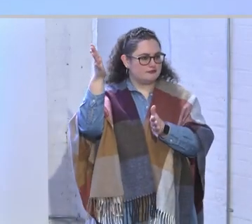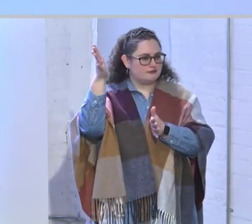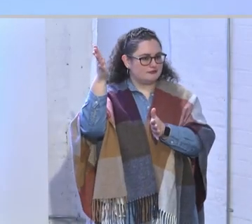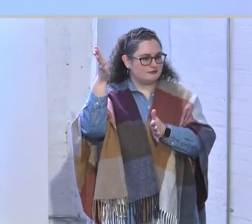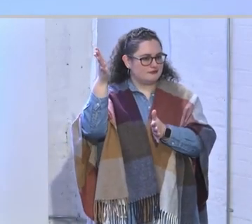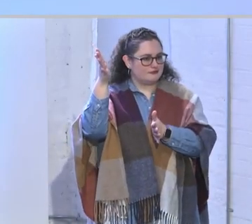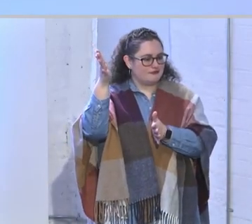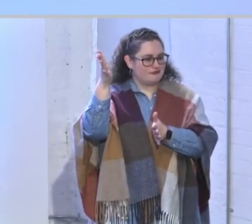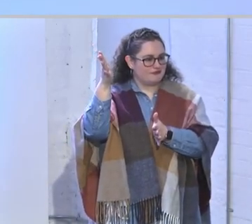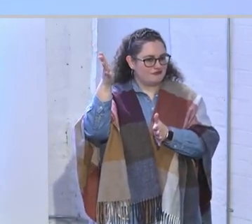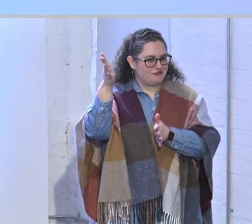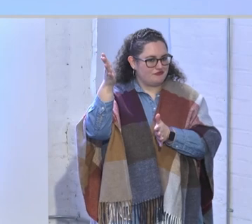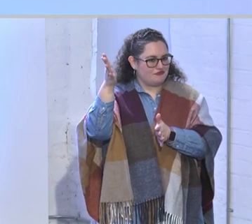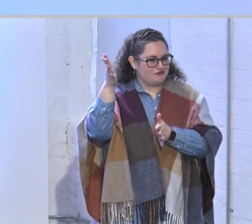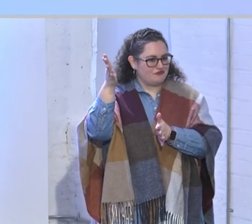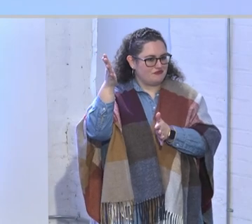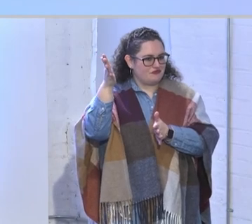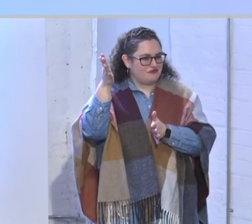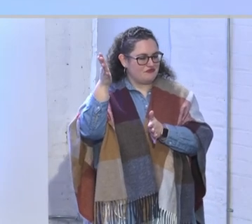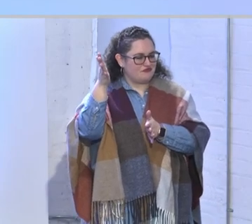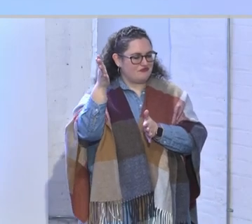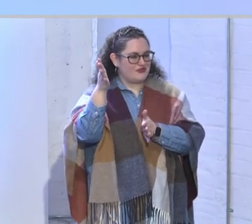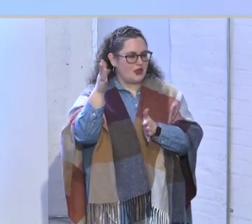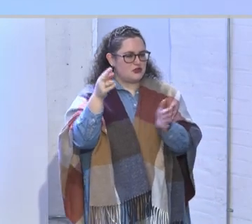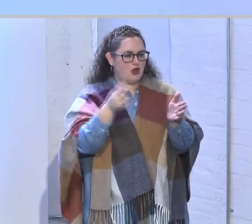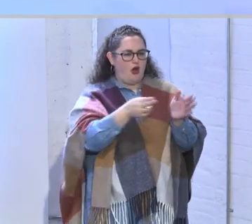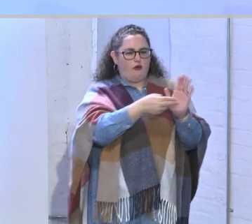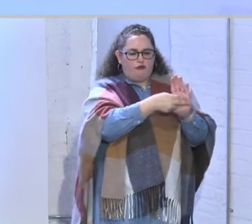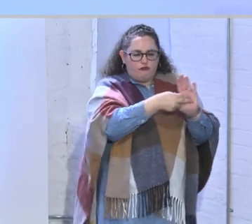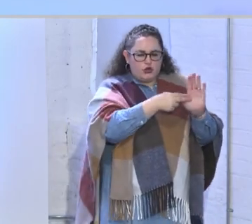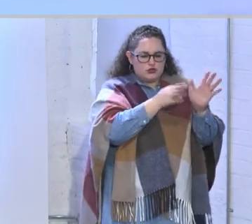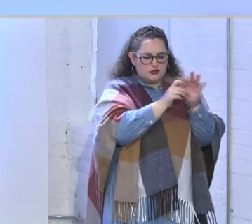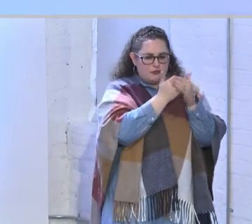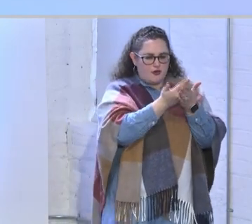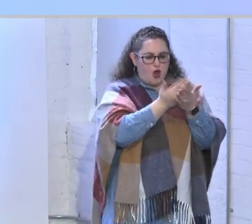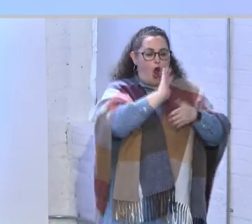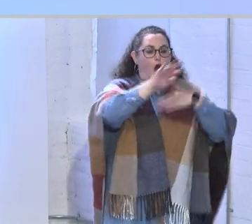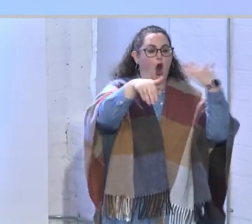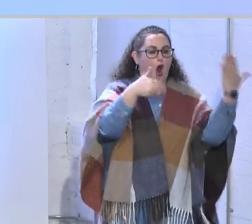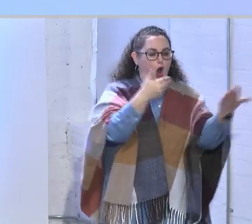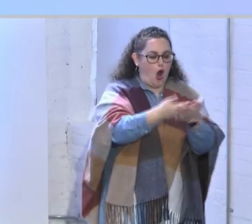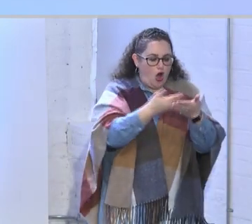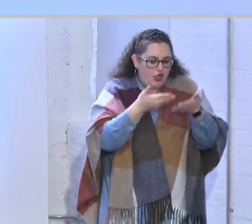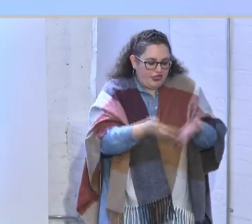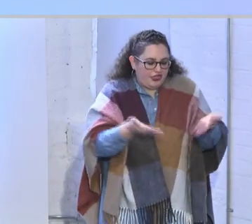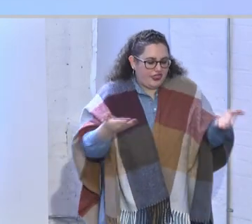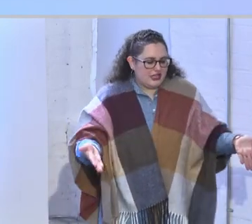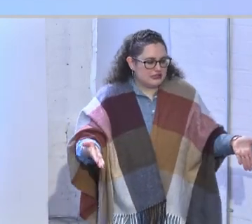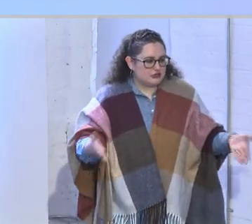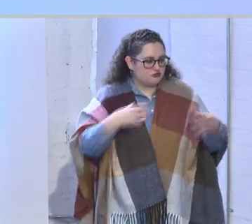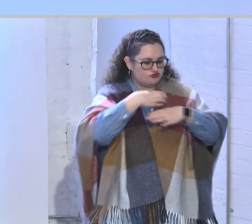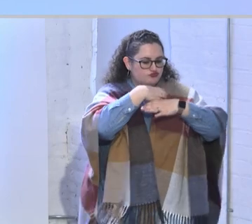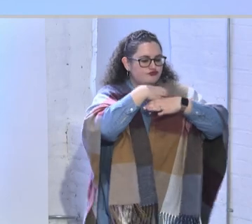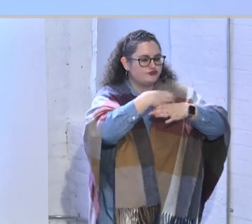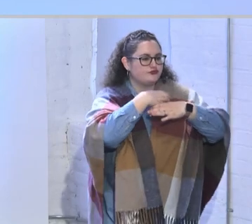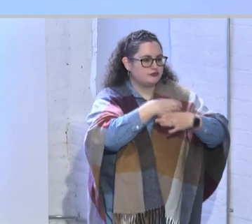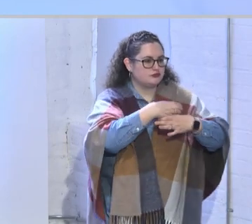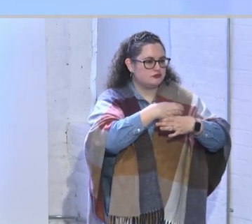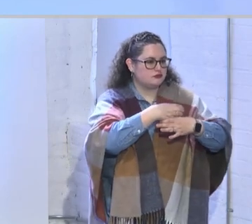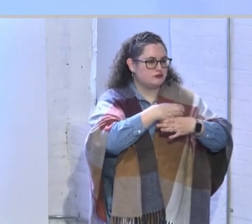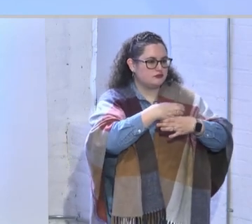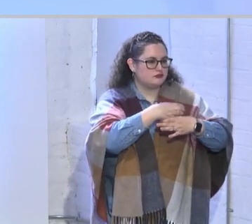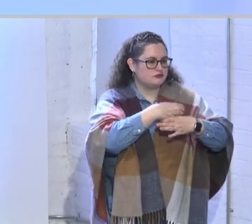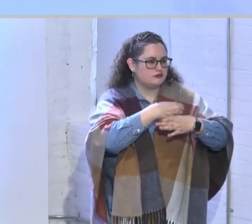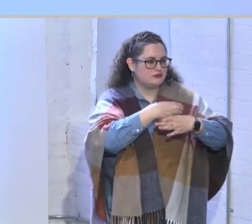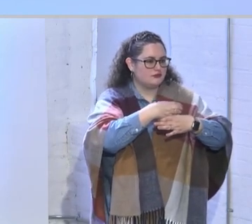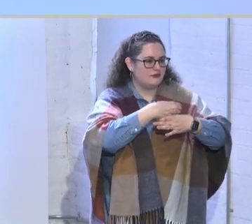very similar theme to that. It says, "For by him were all things created that are in heaven." This is speaking of Jesus. "All things are created that